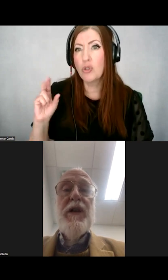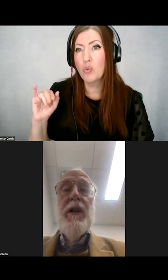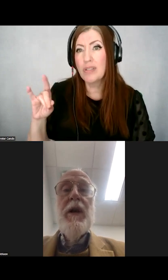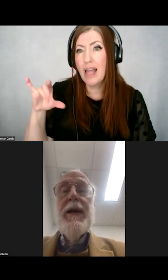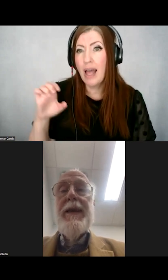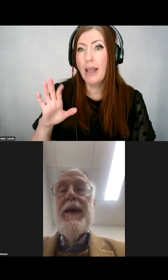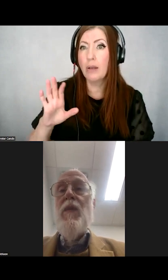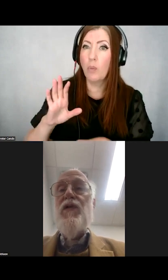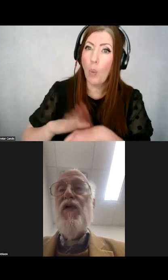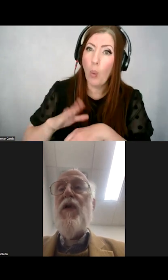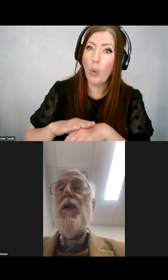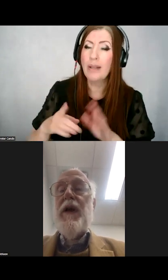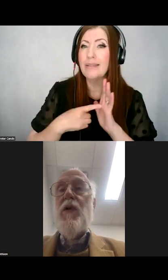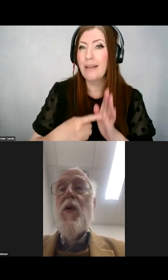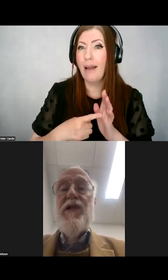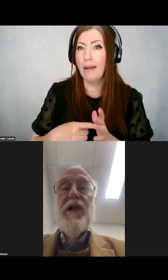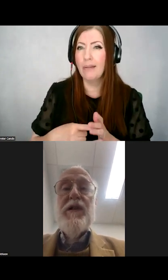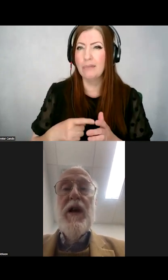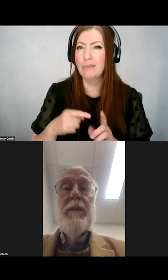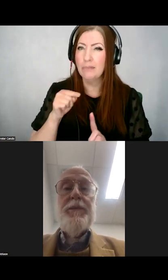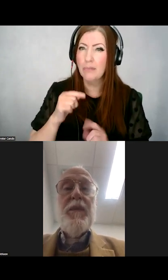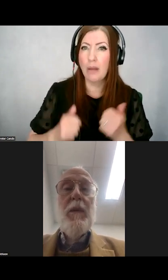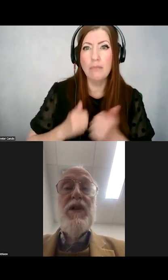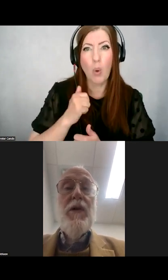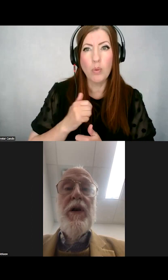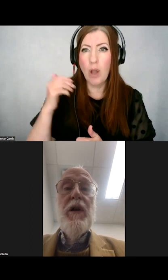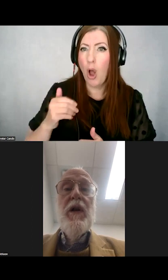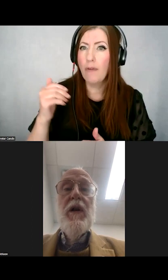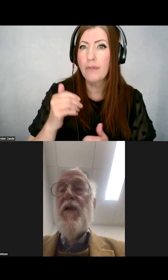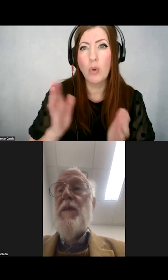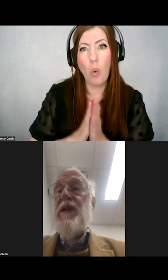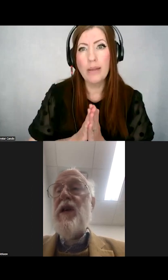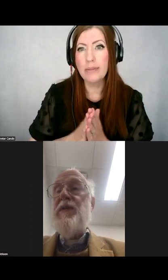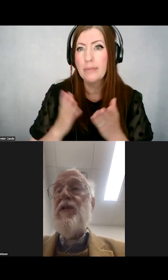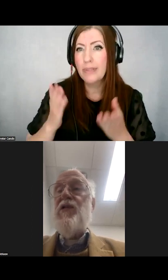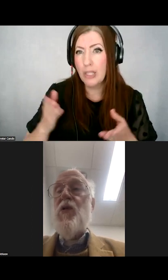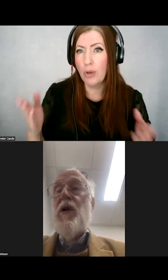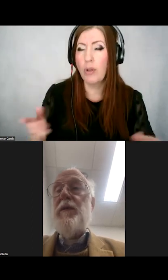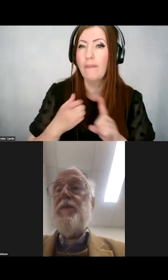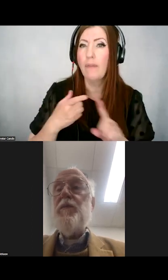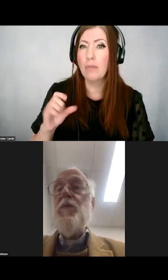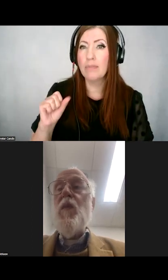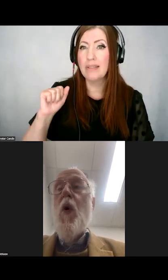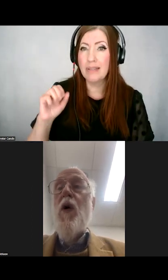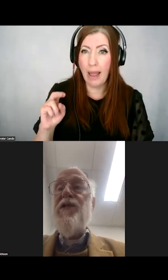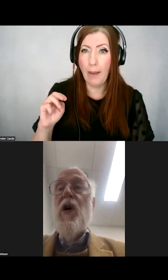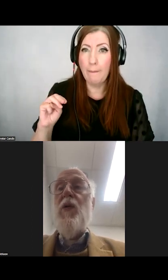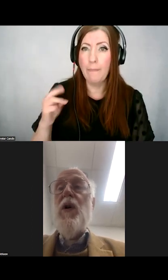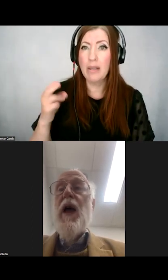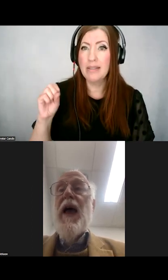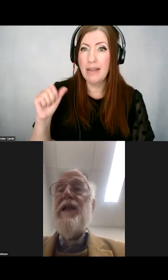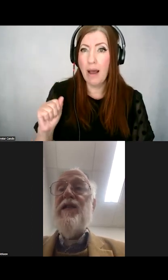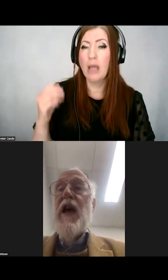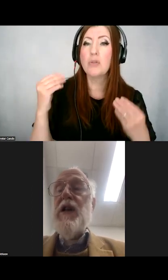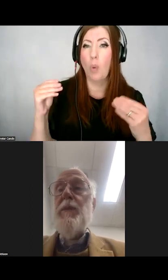was actually the most frequently requested material from the SAMHSA store.